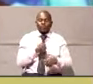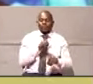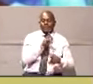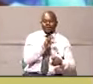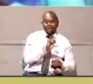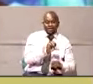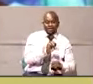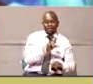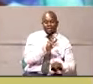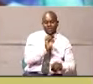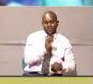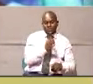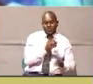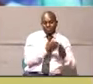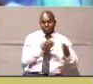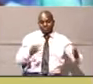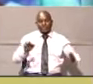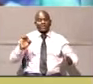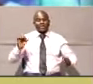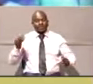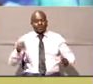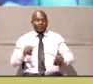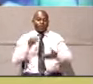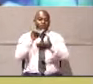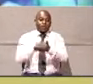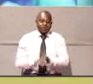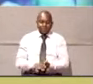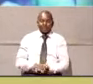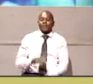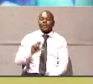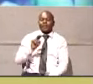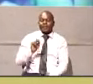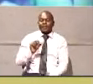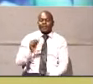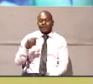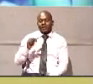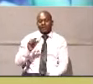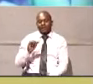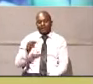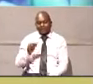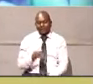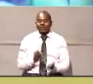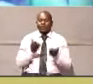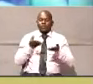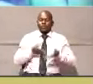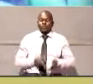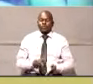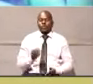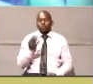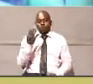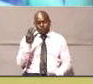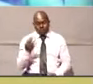to 1983. Stephen Kazimba got married to Margaret Nagaibulia. They are blessed with 4 boys, Chisache Moses